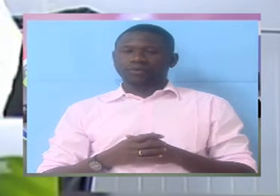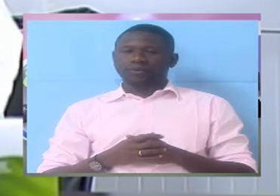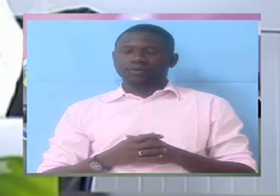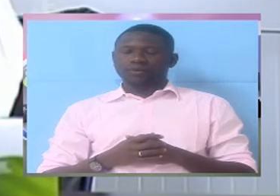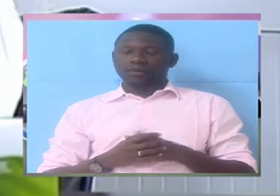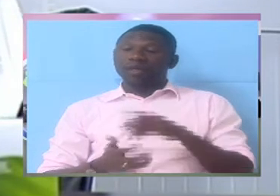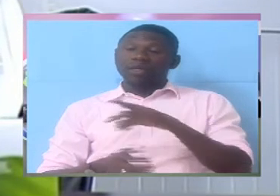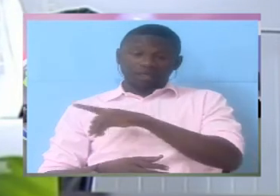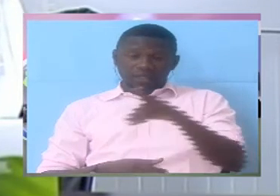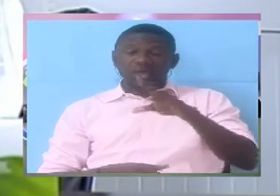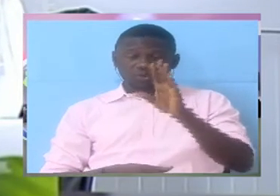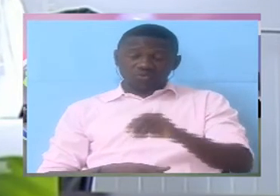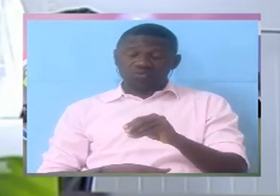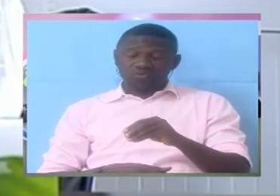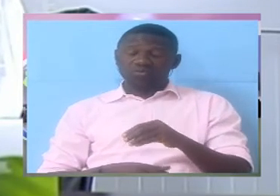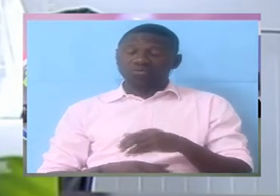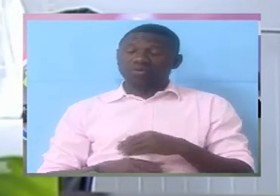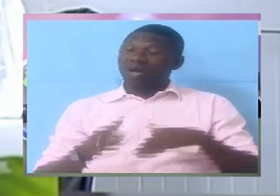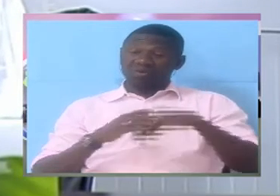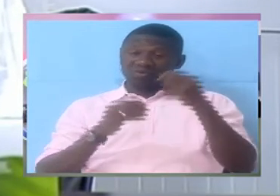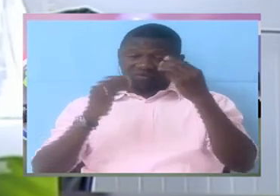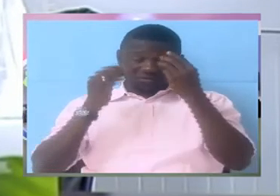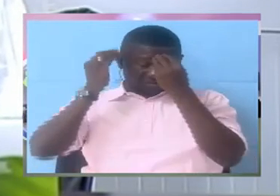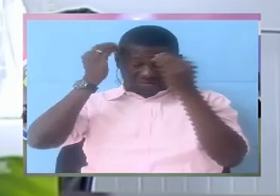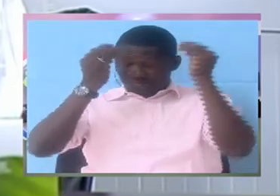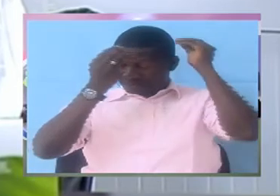of ignorance. They